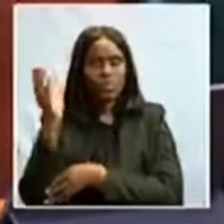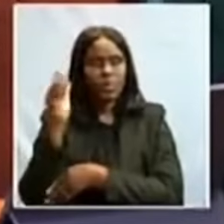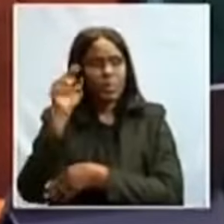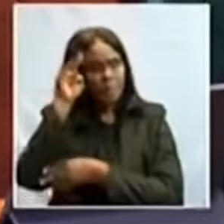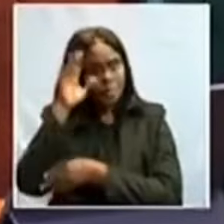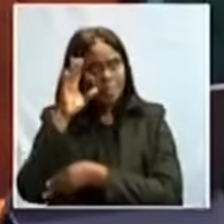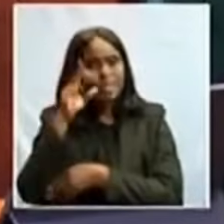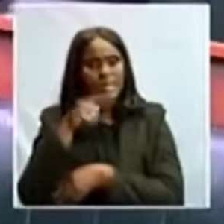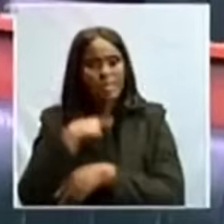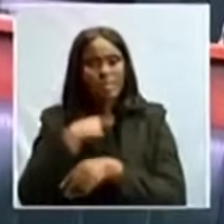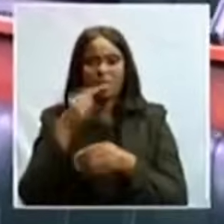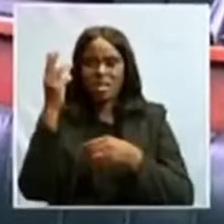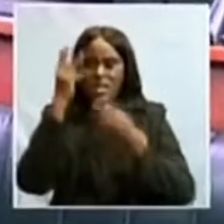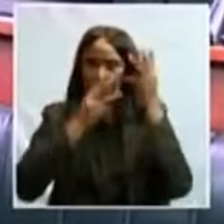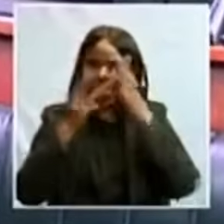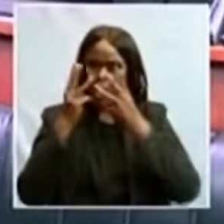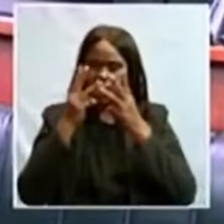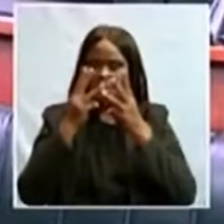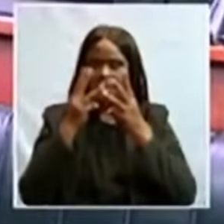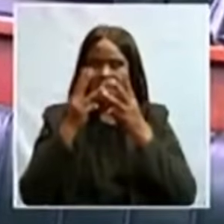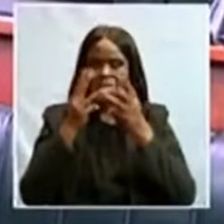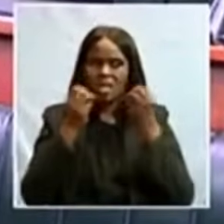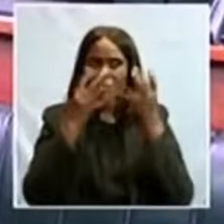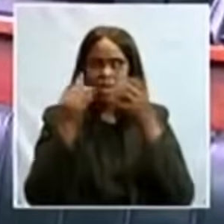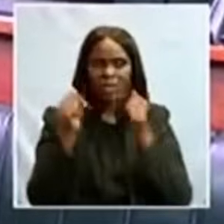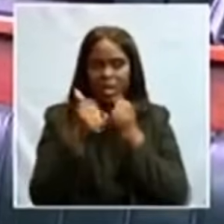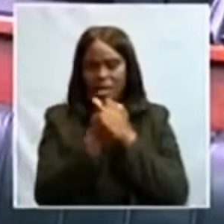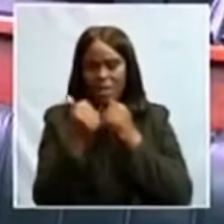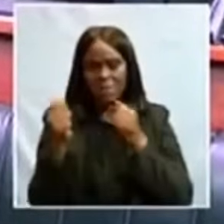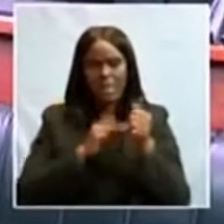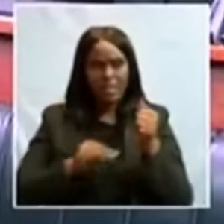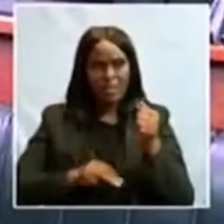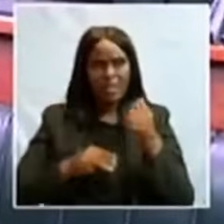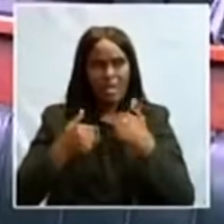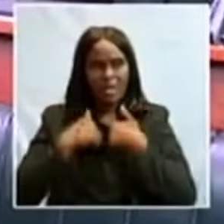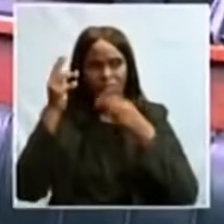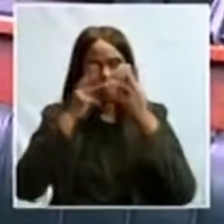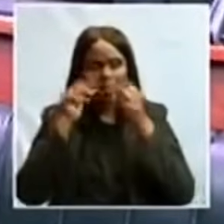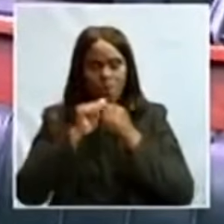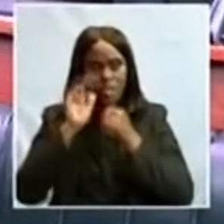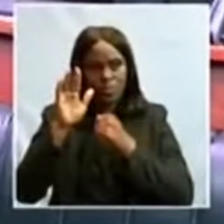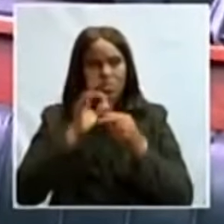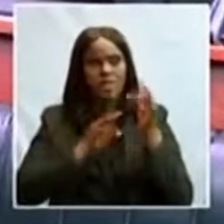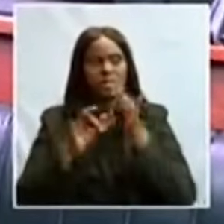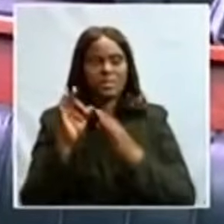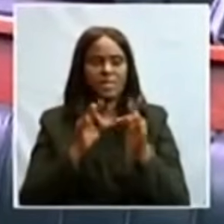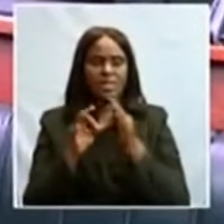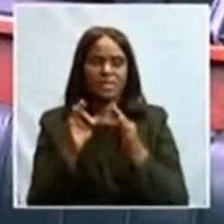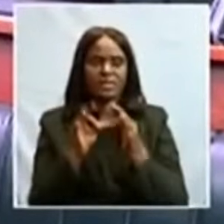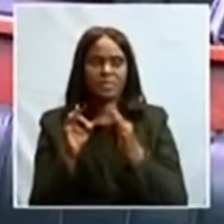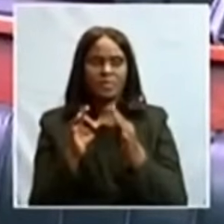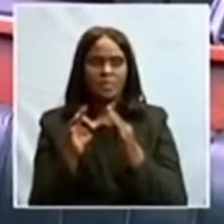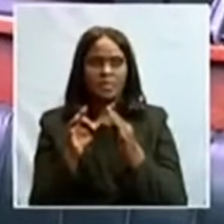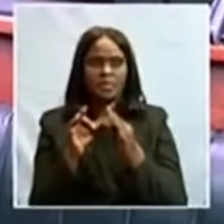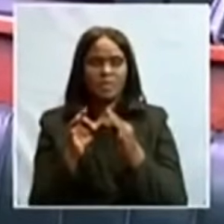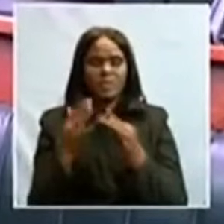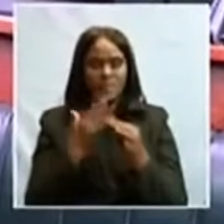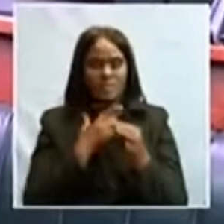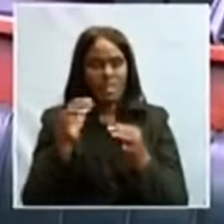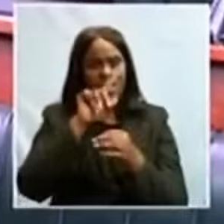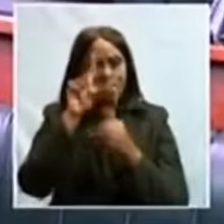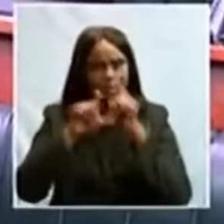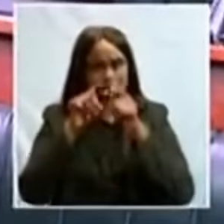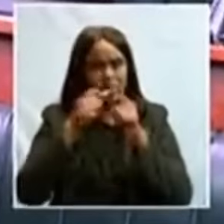Minister, I'm as worried, I think, as many other MPs are with your ministerial statement. But the question I have